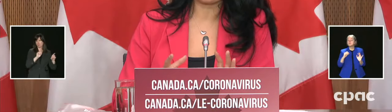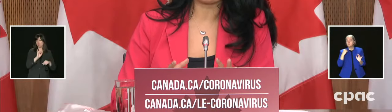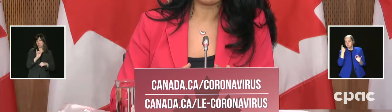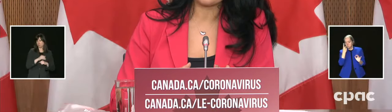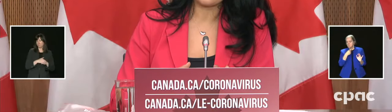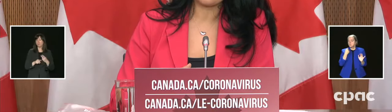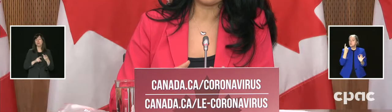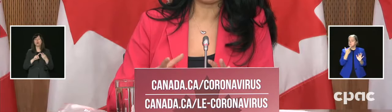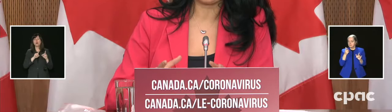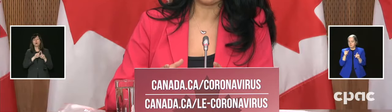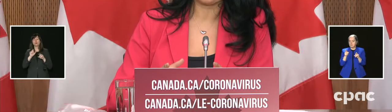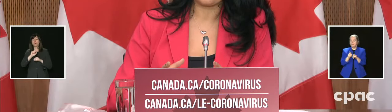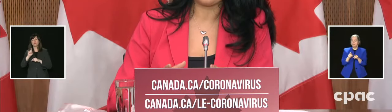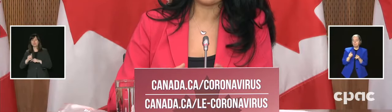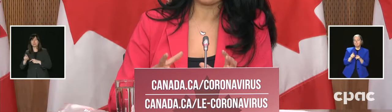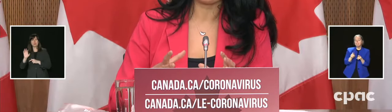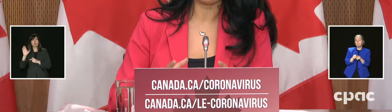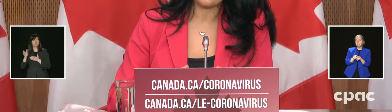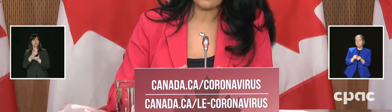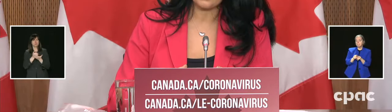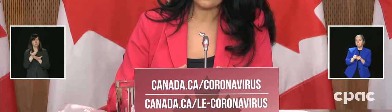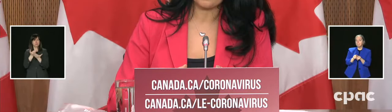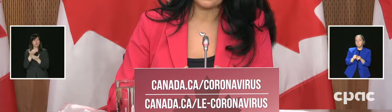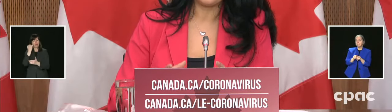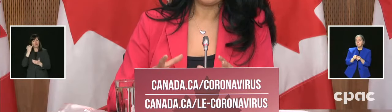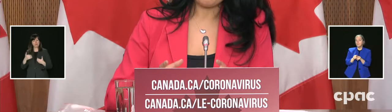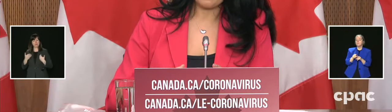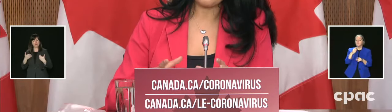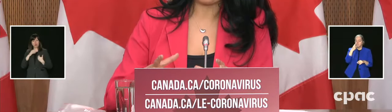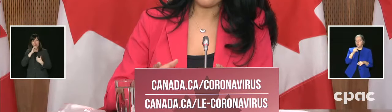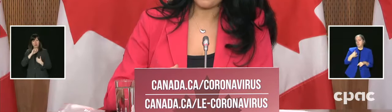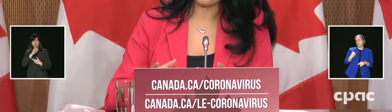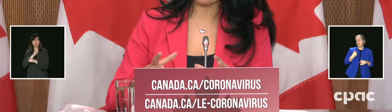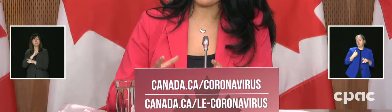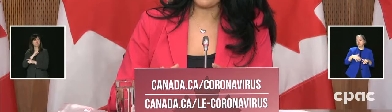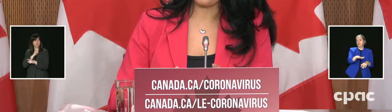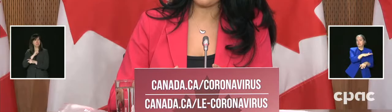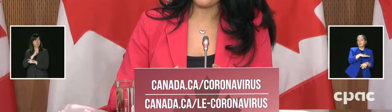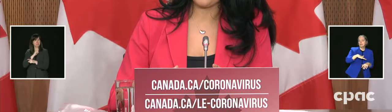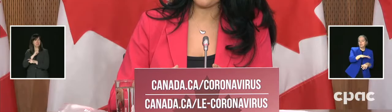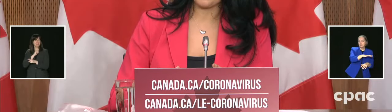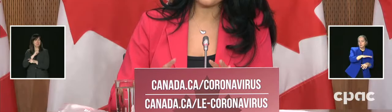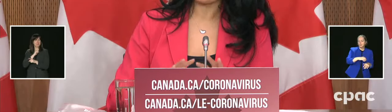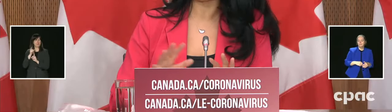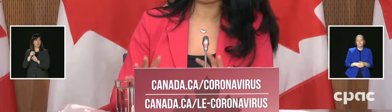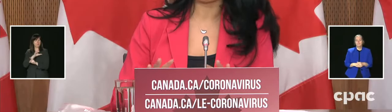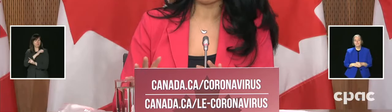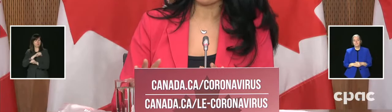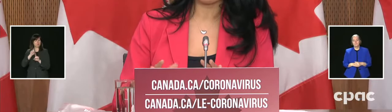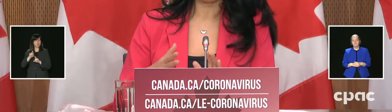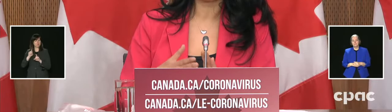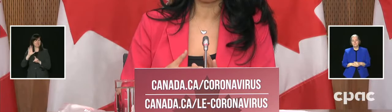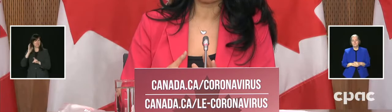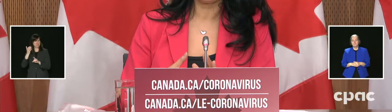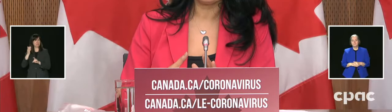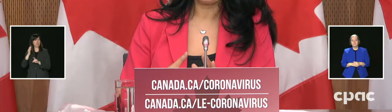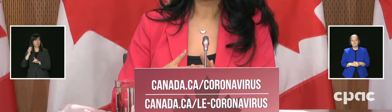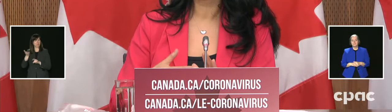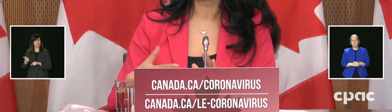evidence from AstraZeneca that the real-world evidence for the younger age groups might be a bit higher than what we're seeing in the clinical trials. So I think it's evolving,